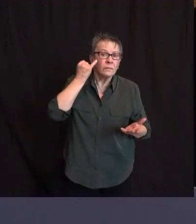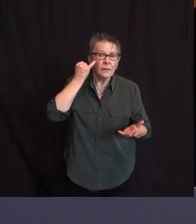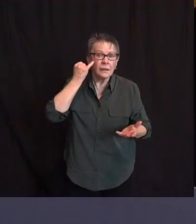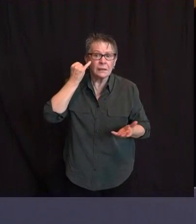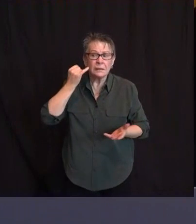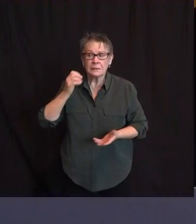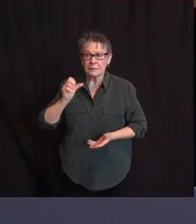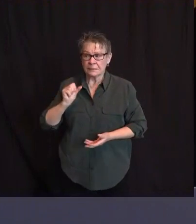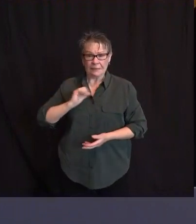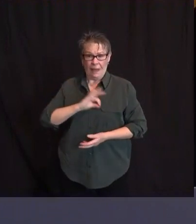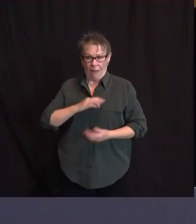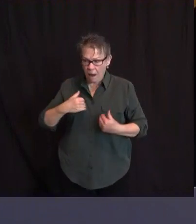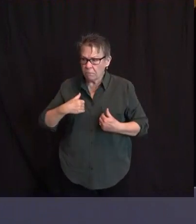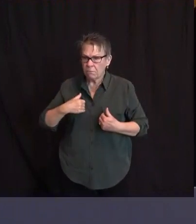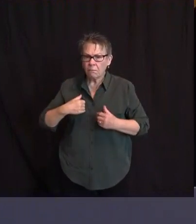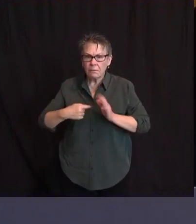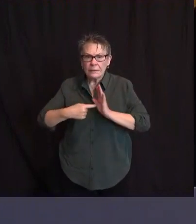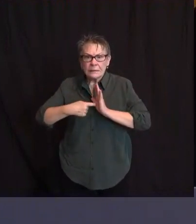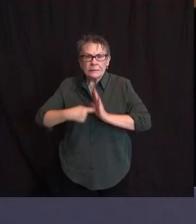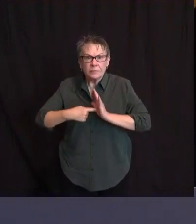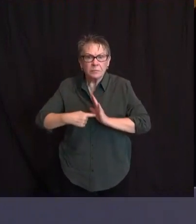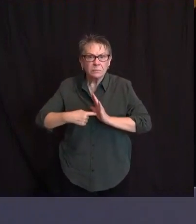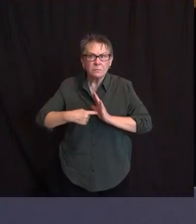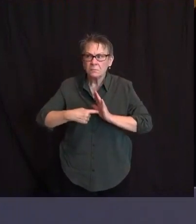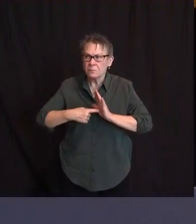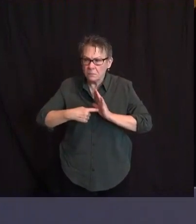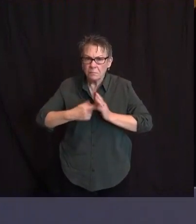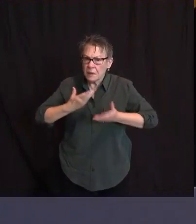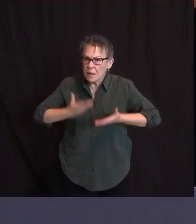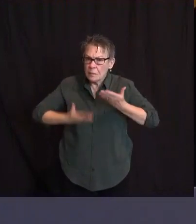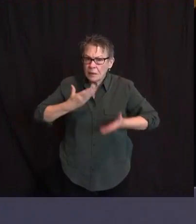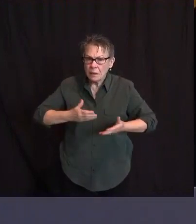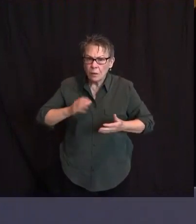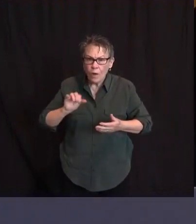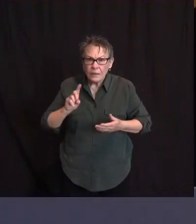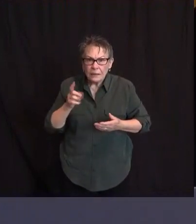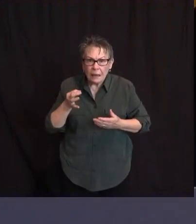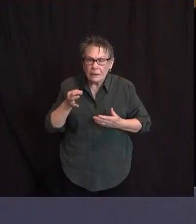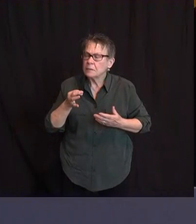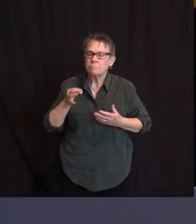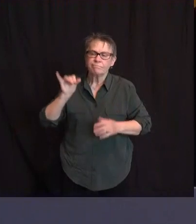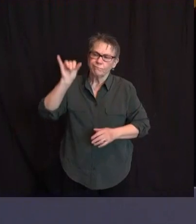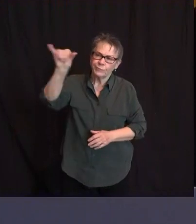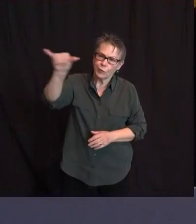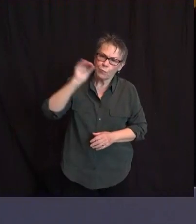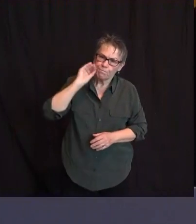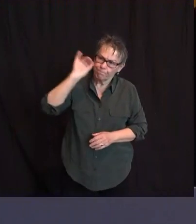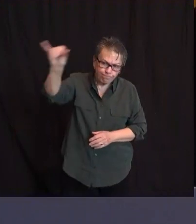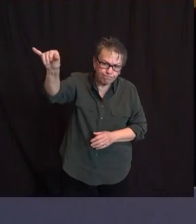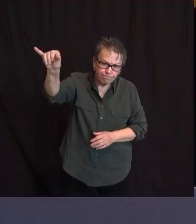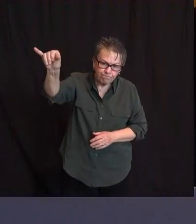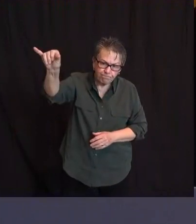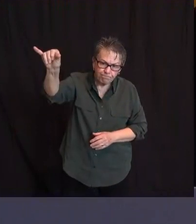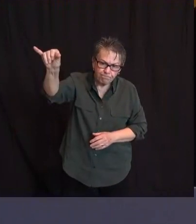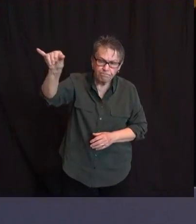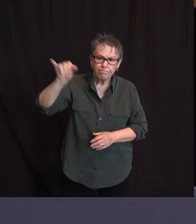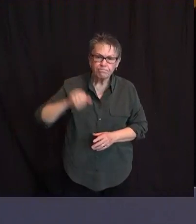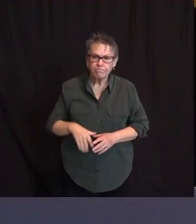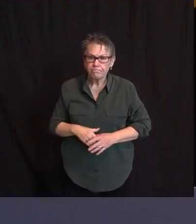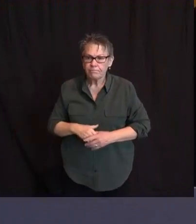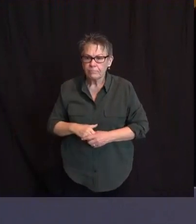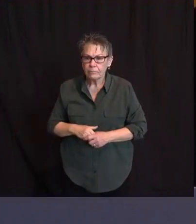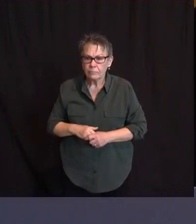We're requiring cohorting of residents according to the following classifications: asymptomatic, no exposure; asymptomatic